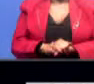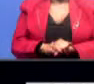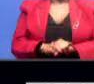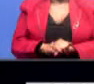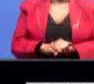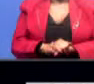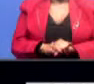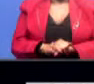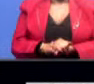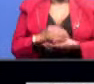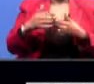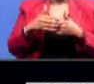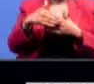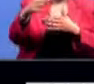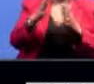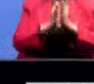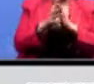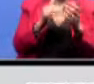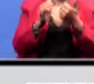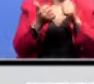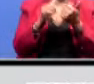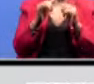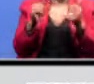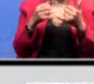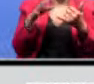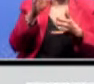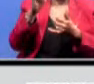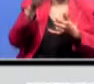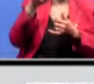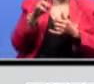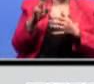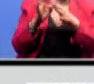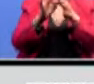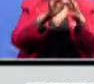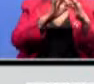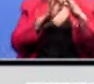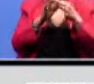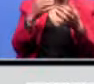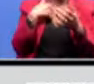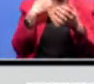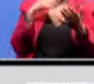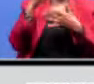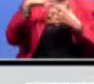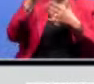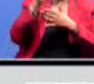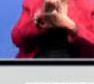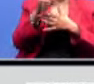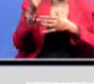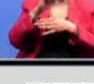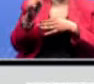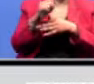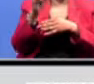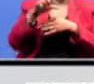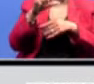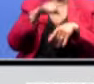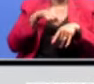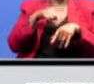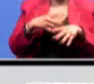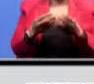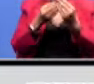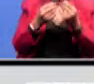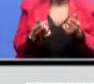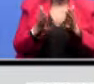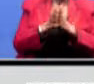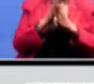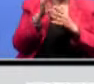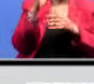Karibu tuendelee na taarifa zetu za sporti. GSU United FC ndio washindi wa fainali ya kipute cha Nairobi Super League baada ya kuilaza Bahati mabao matatu kwa